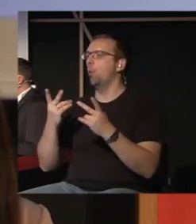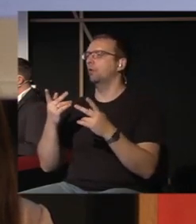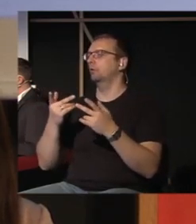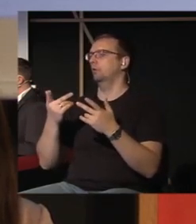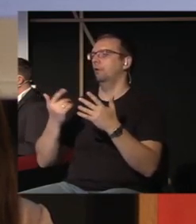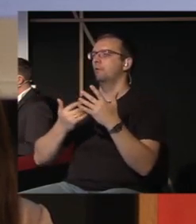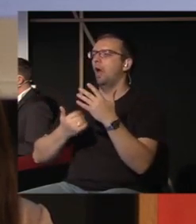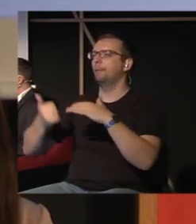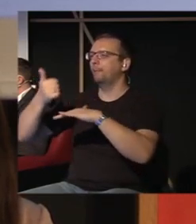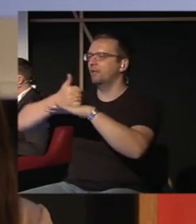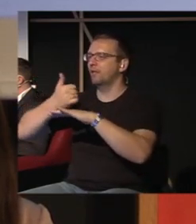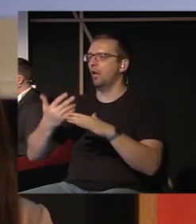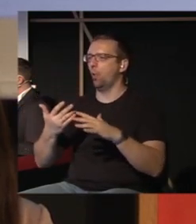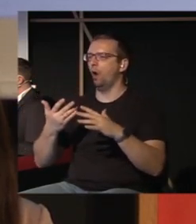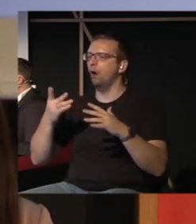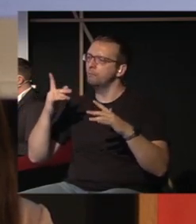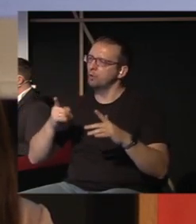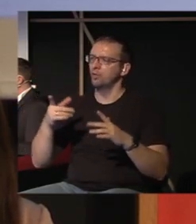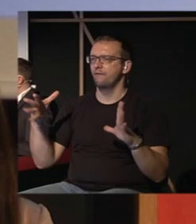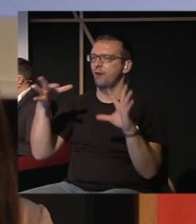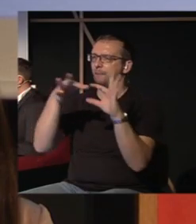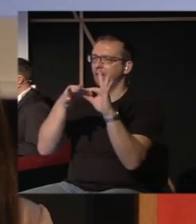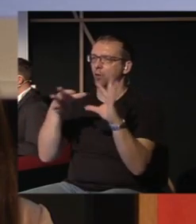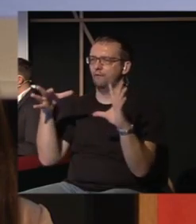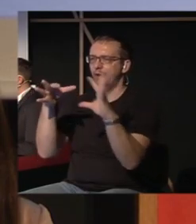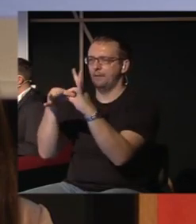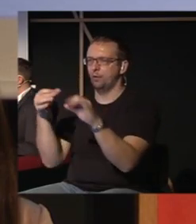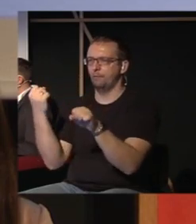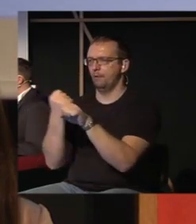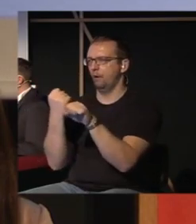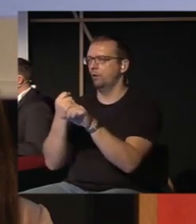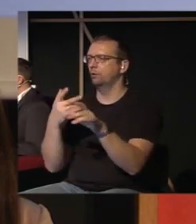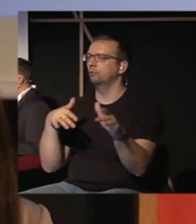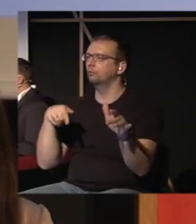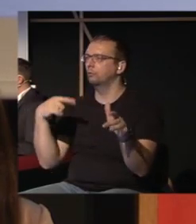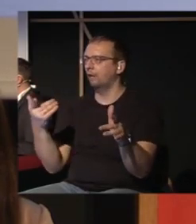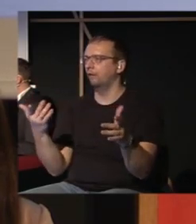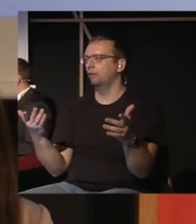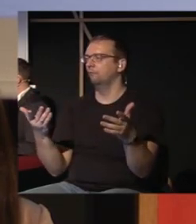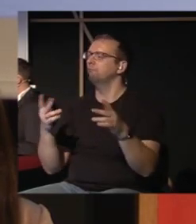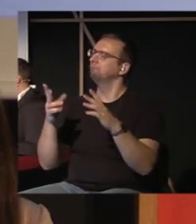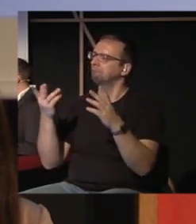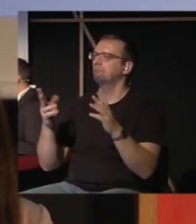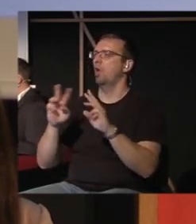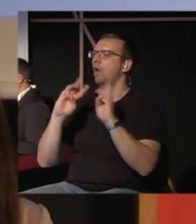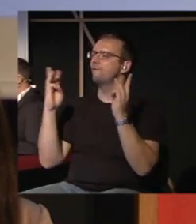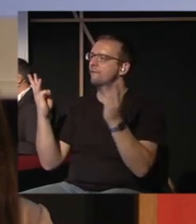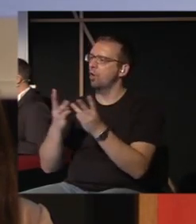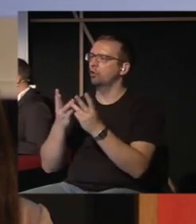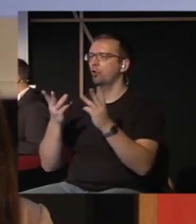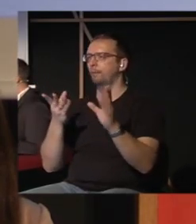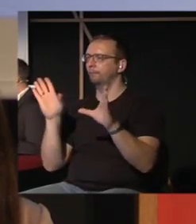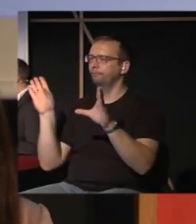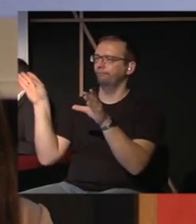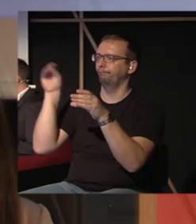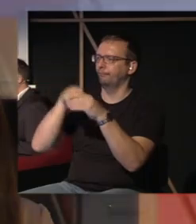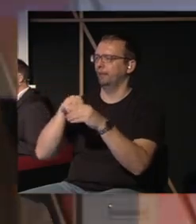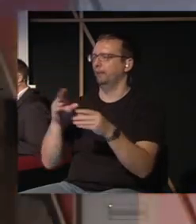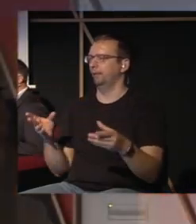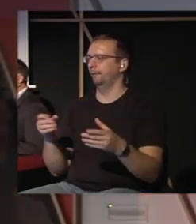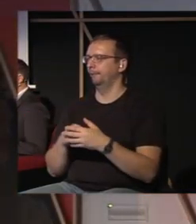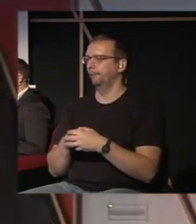we are still planning something, so we need to work a lot on that case. Pilar or Ivo, whoever feels more comfortable,